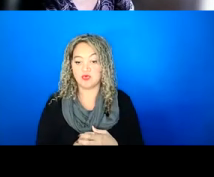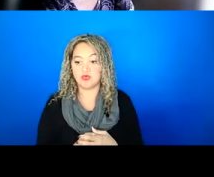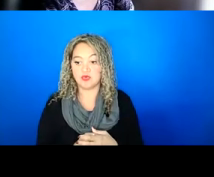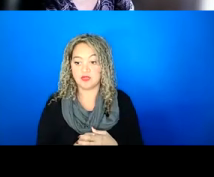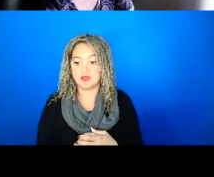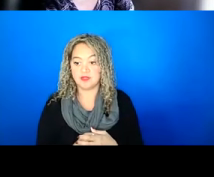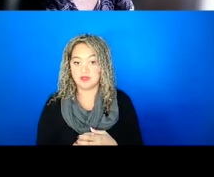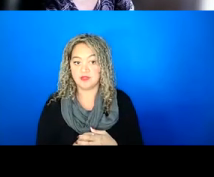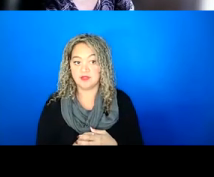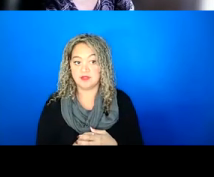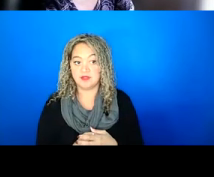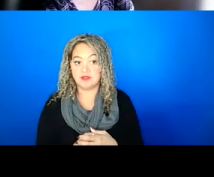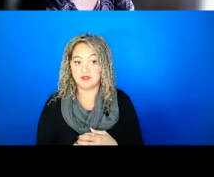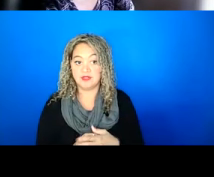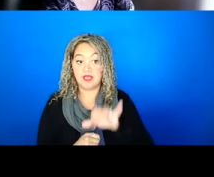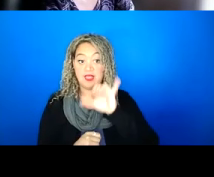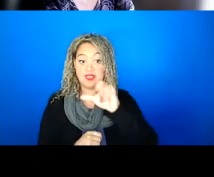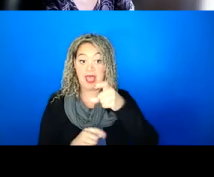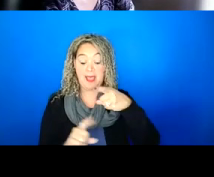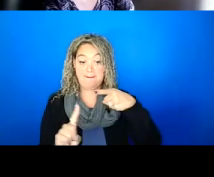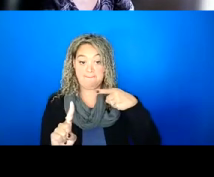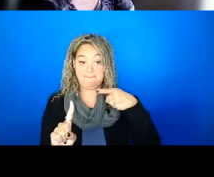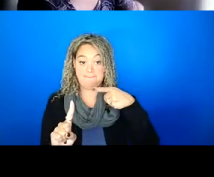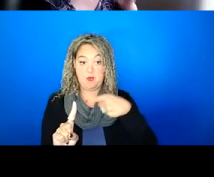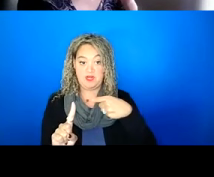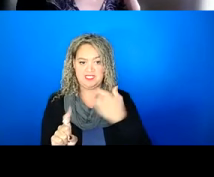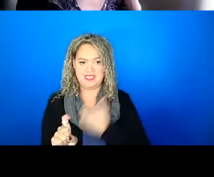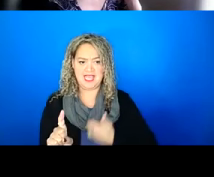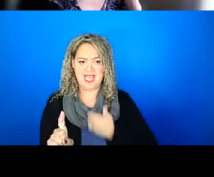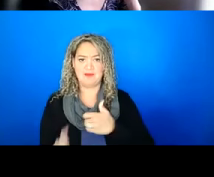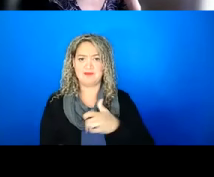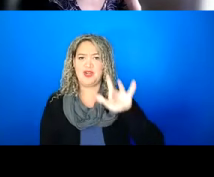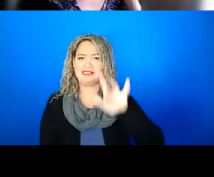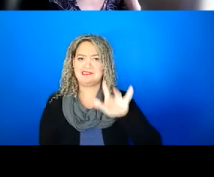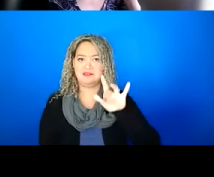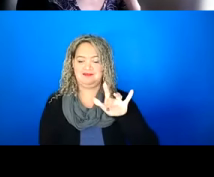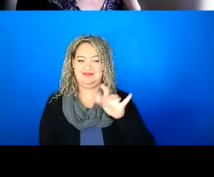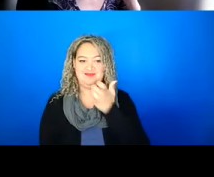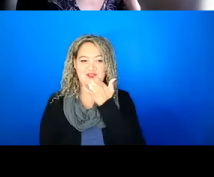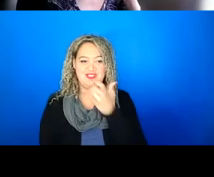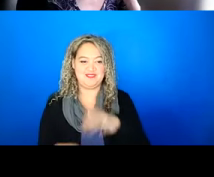taking this point here. I'm sorry, I hit the board here.